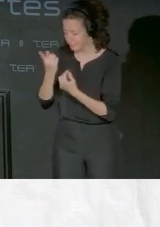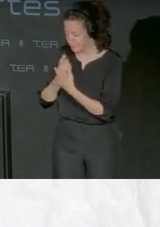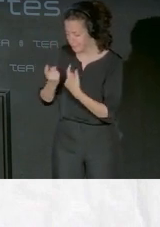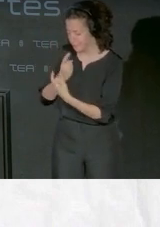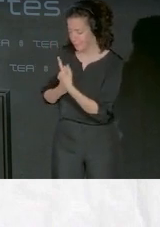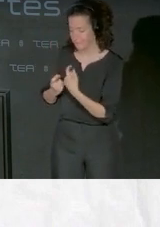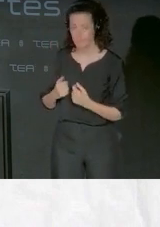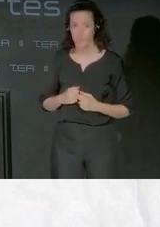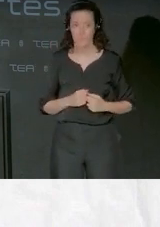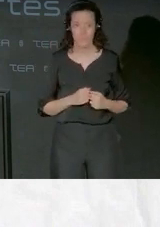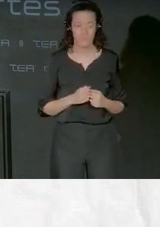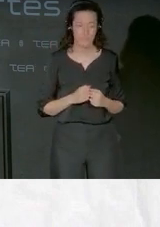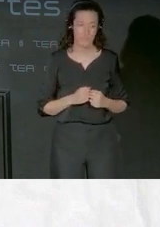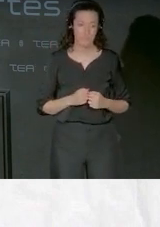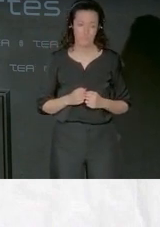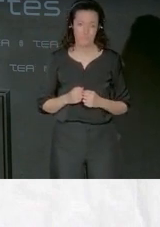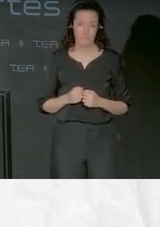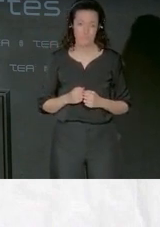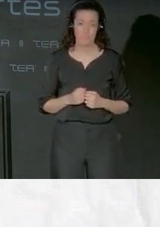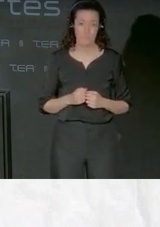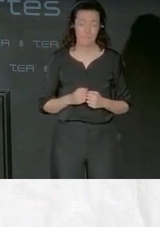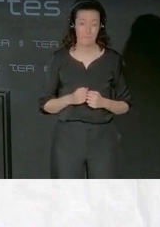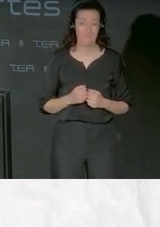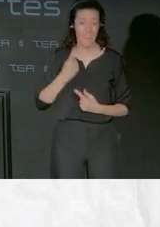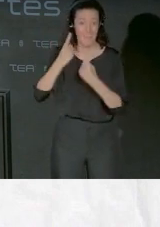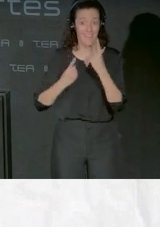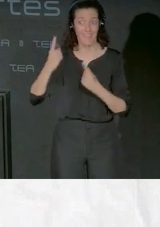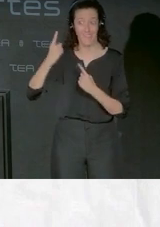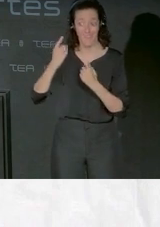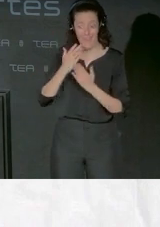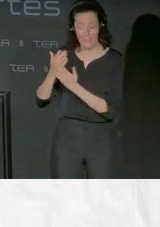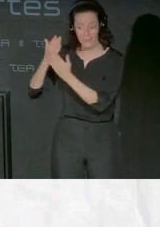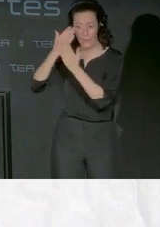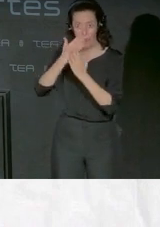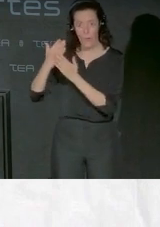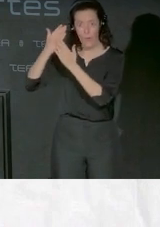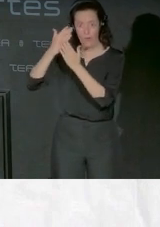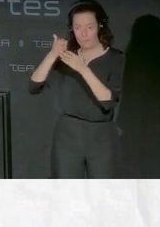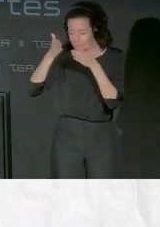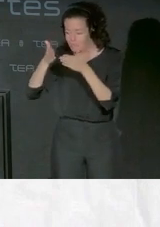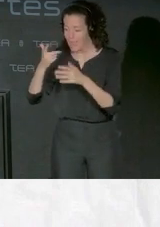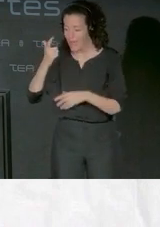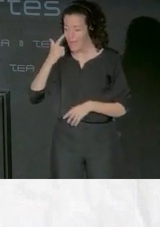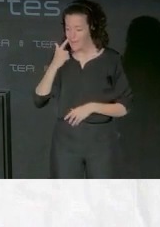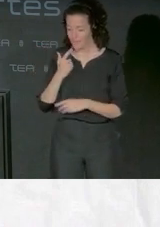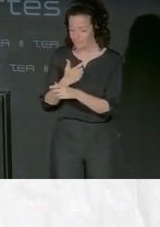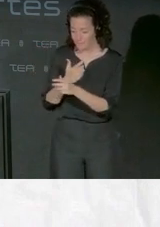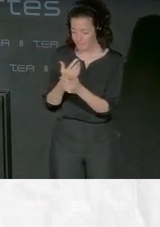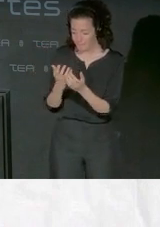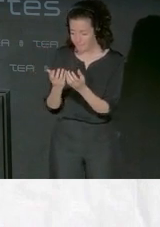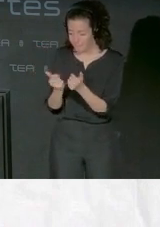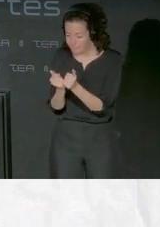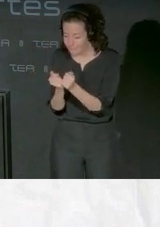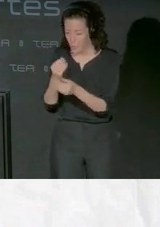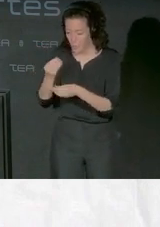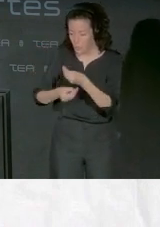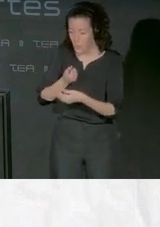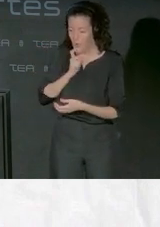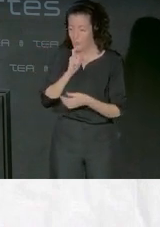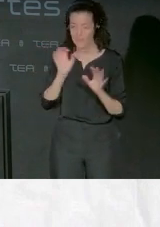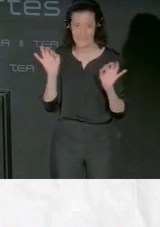analyzed. And I'm looking at the overall media trends, so not only on video games, but including video